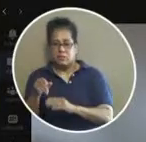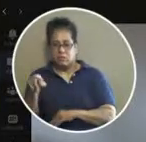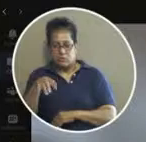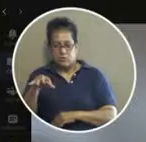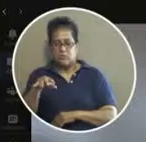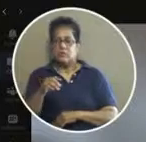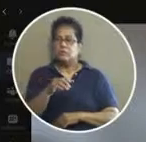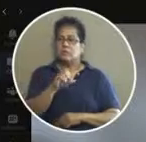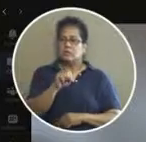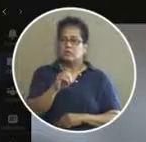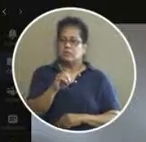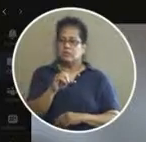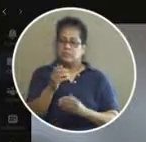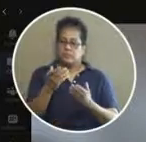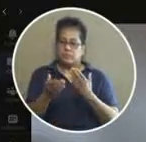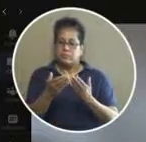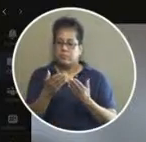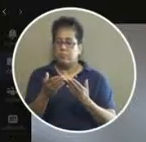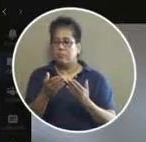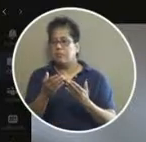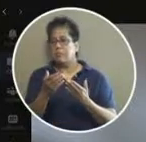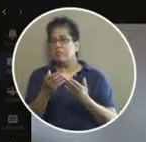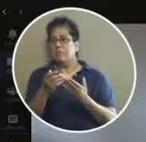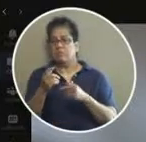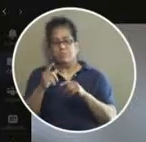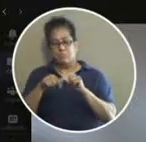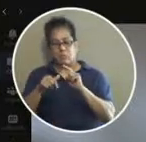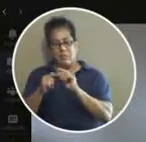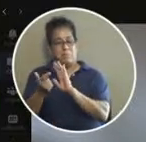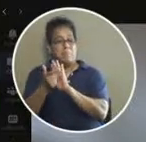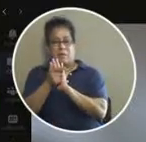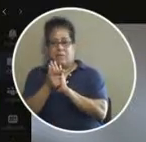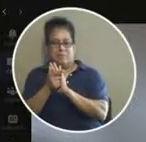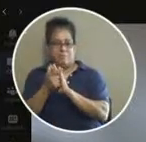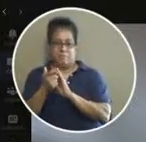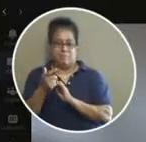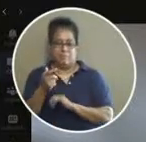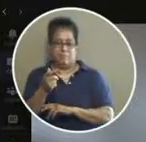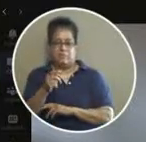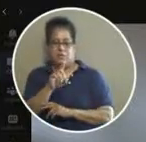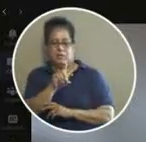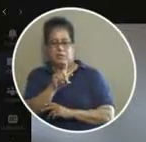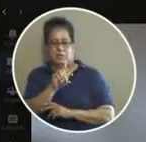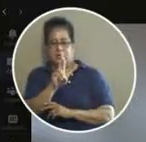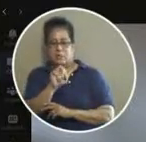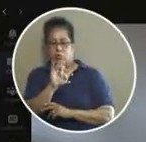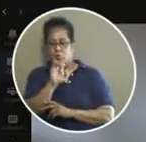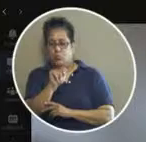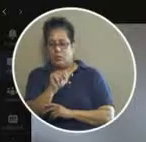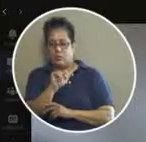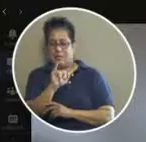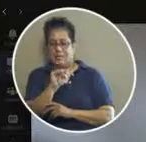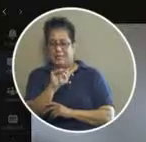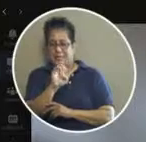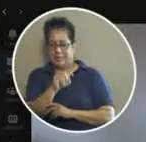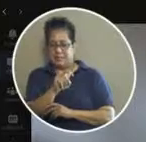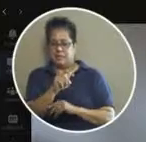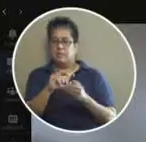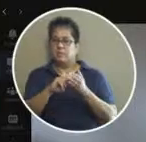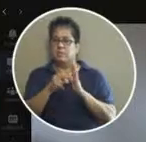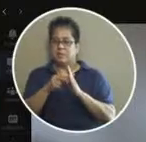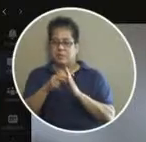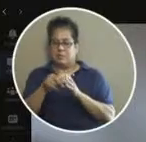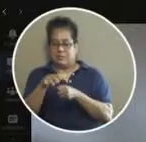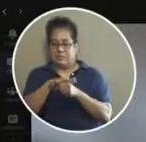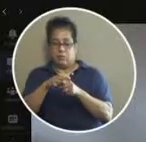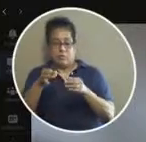drought index and may not be able to ban fireworks. The drought index allows me as a county judge